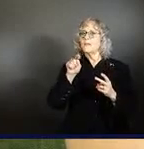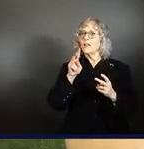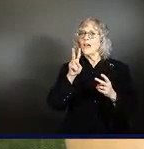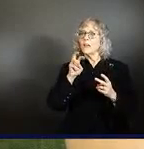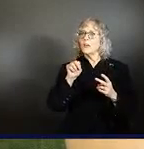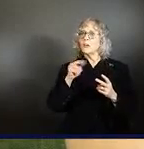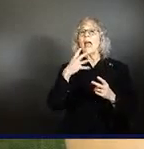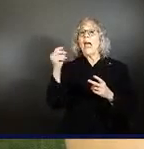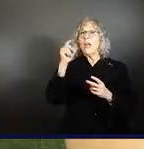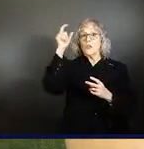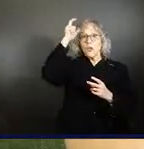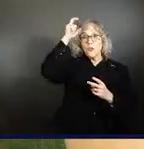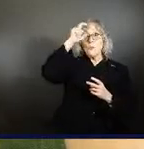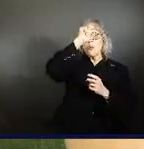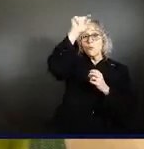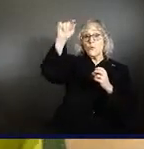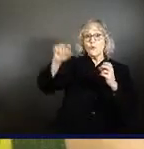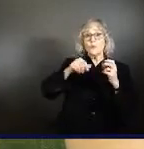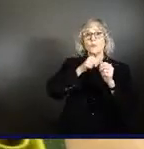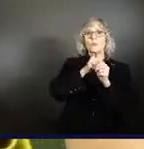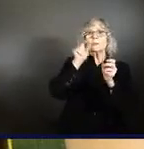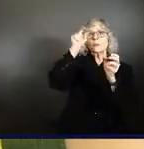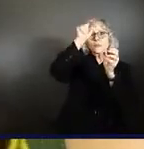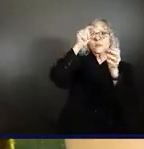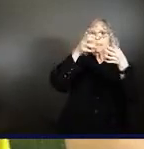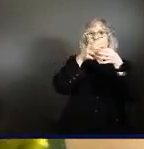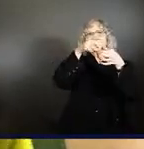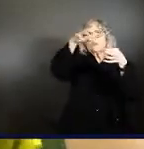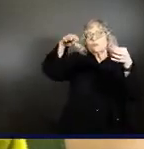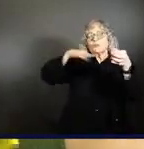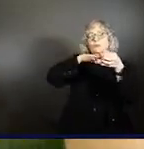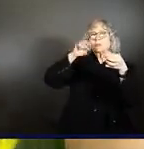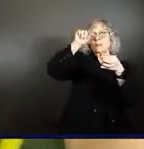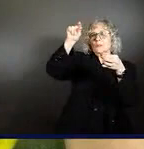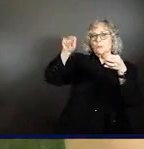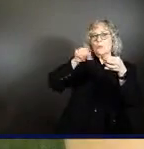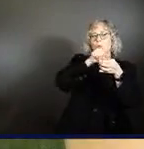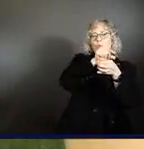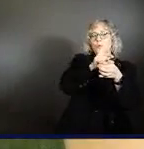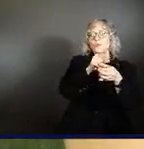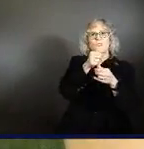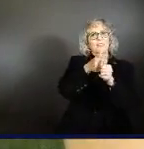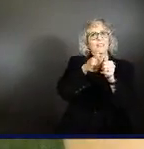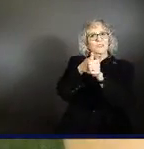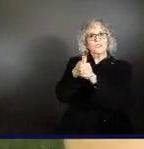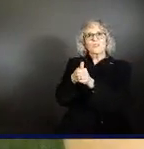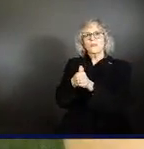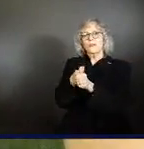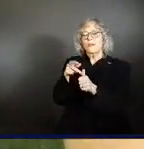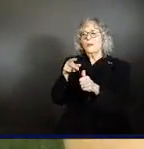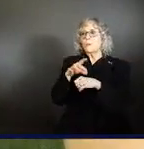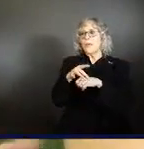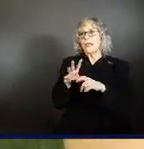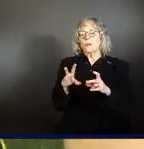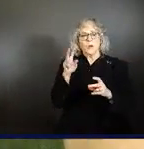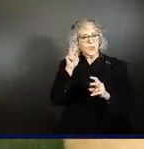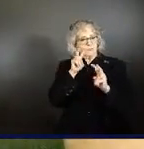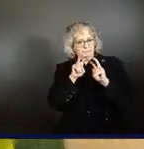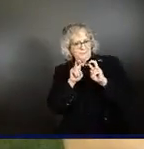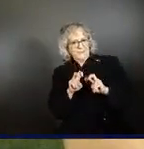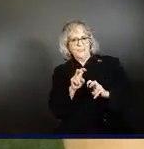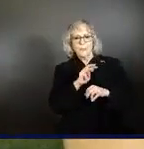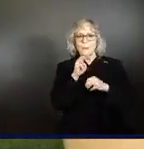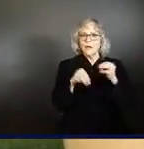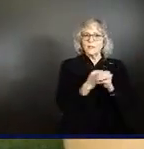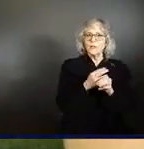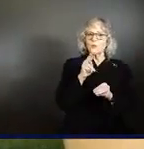planets to understand the entire system more. And again, look at these molecules that Nestor was referring to, methane,